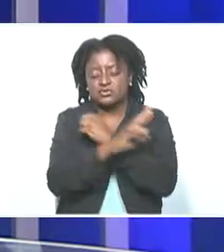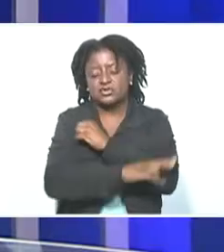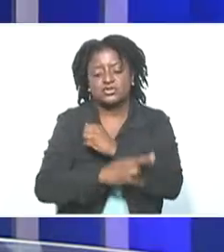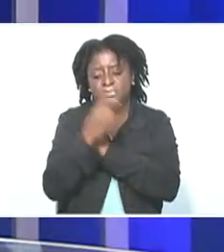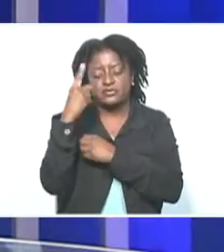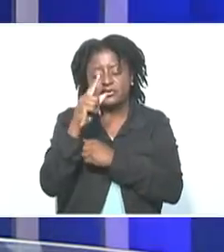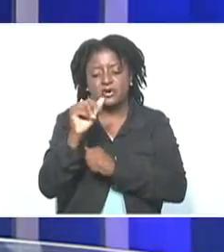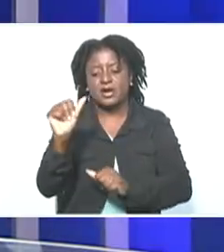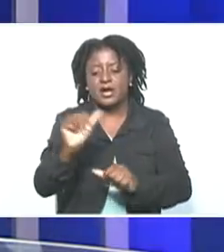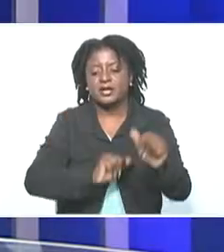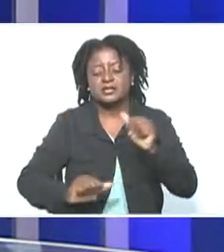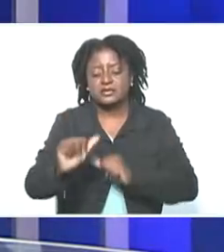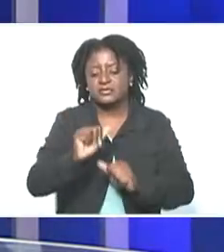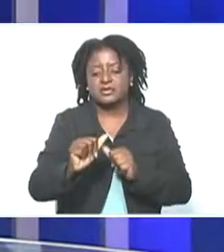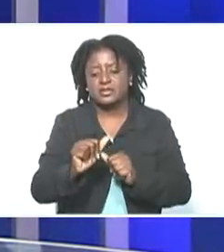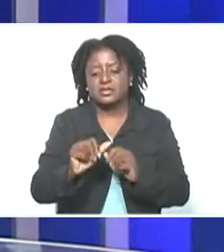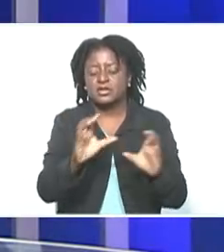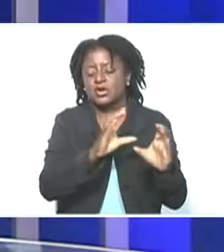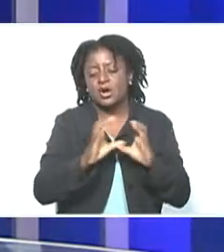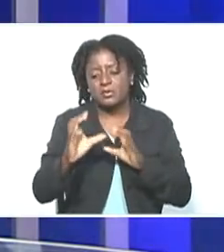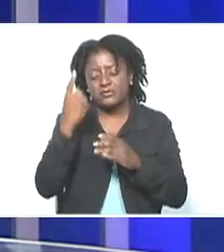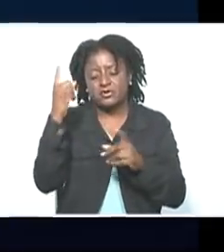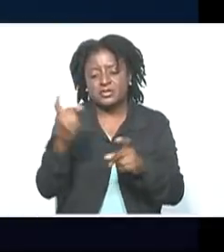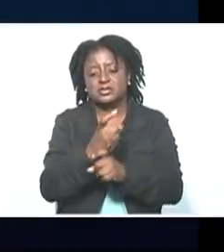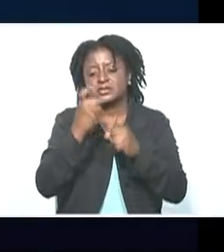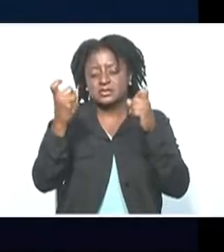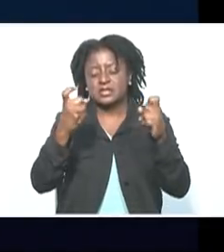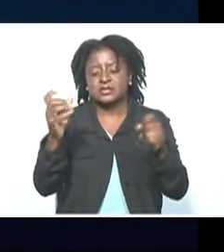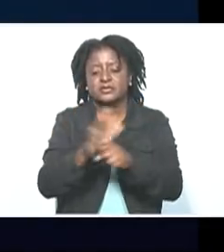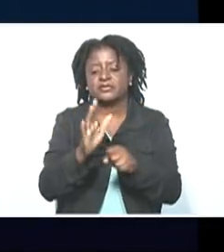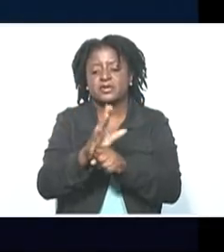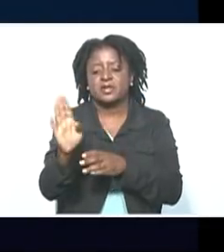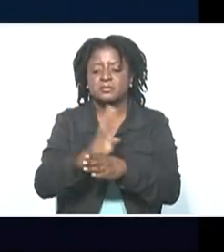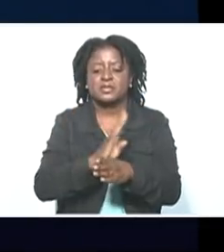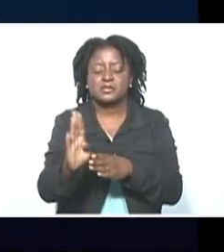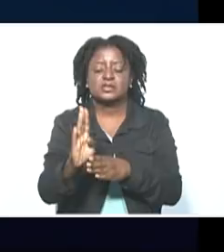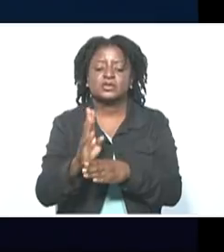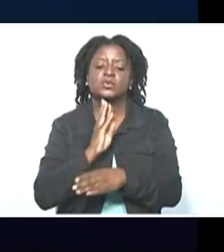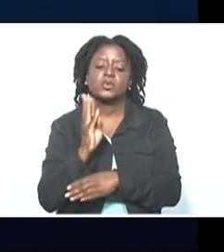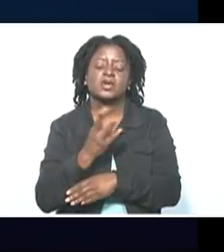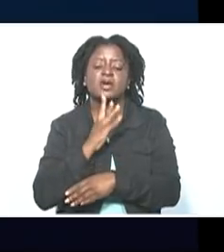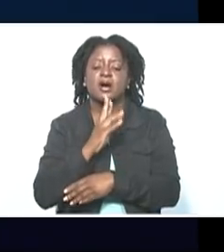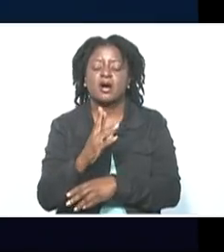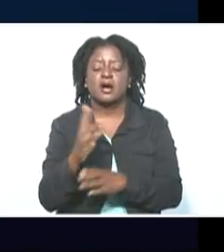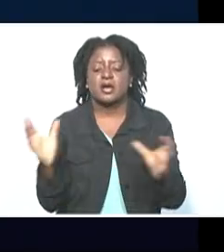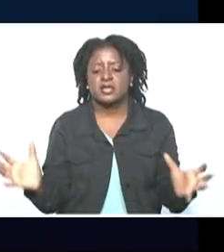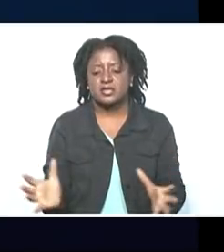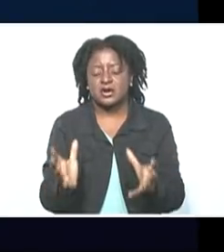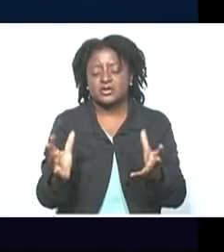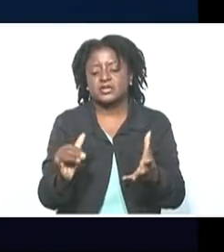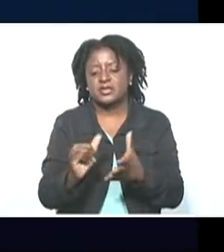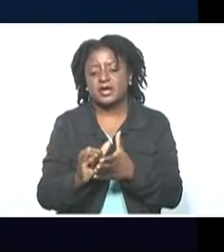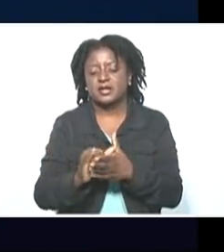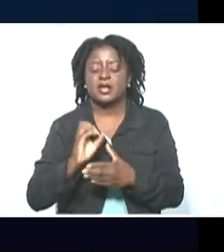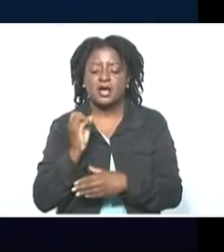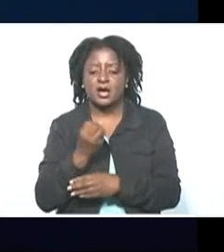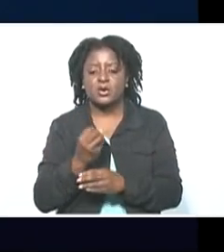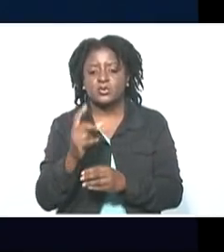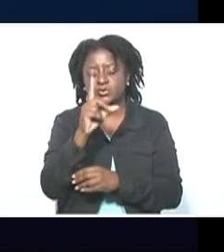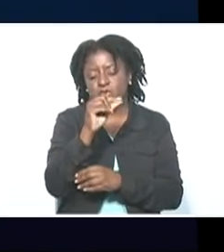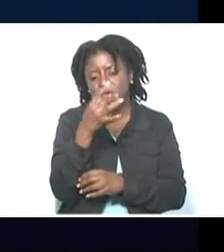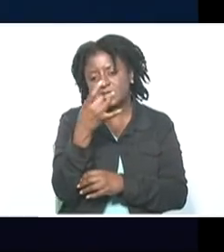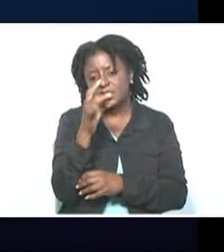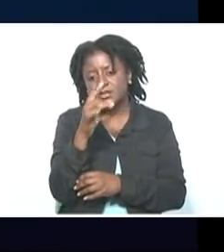common denominator for successful business. We are encouraged that our